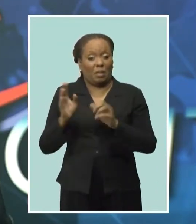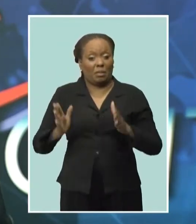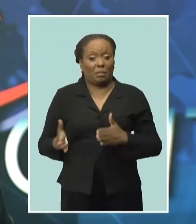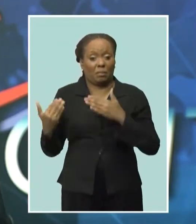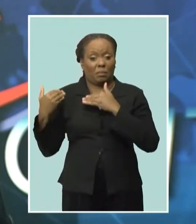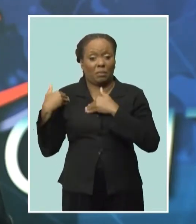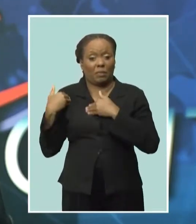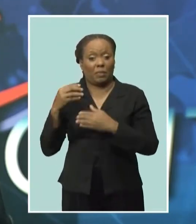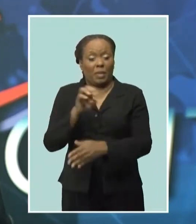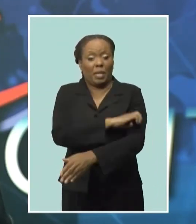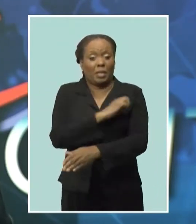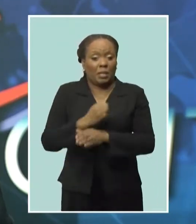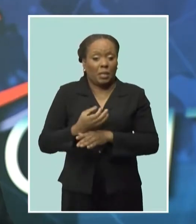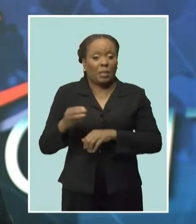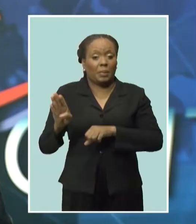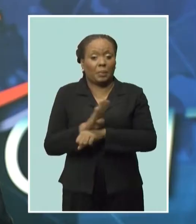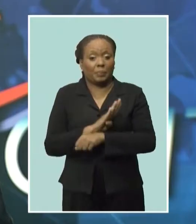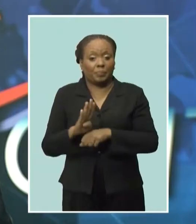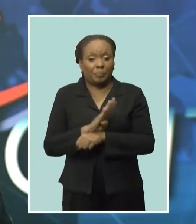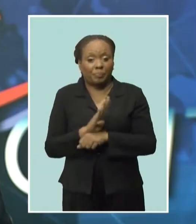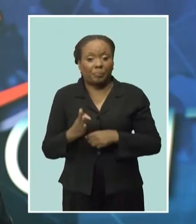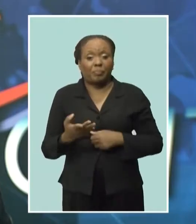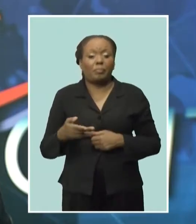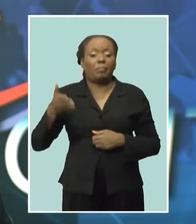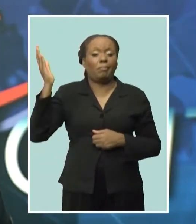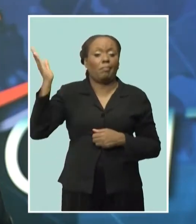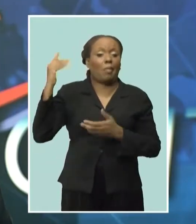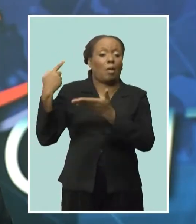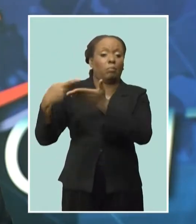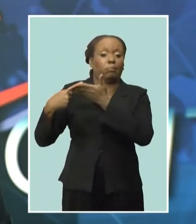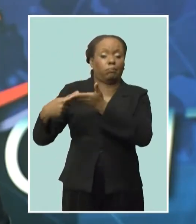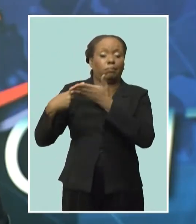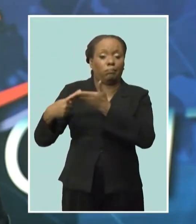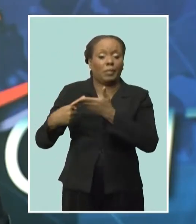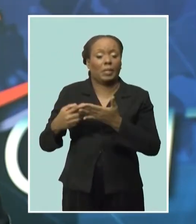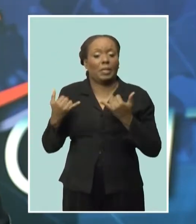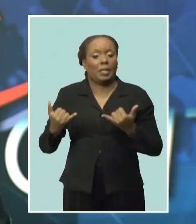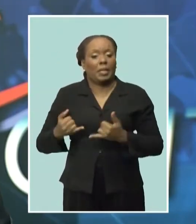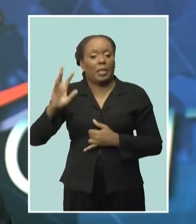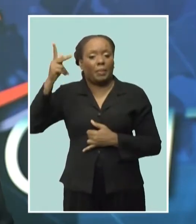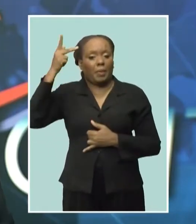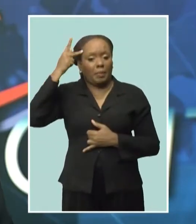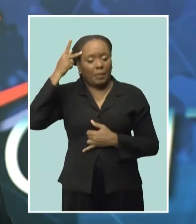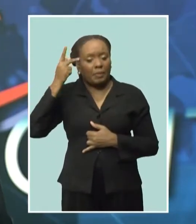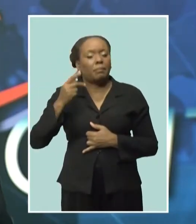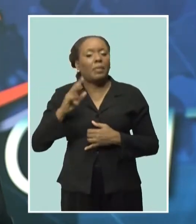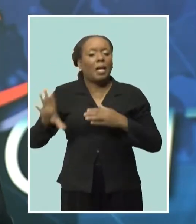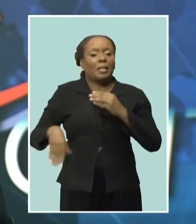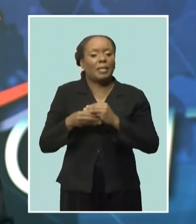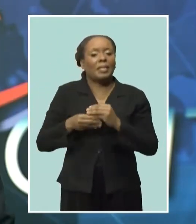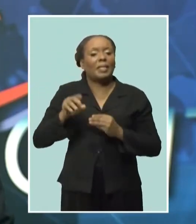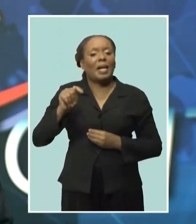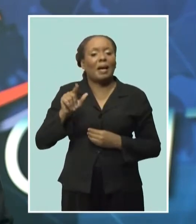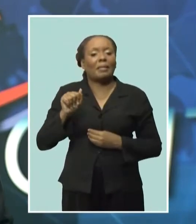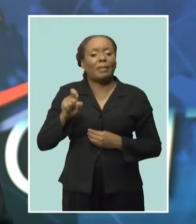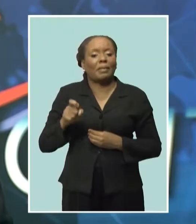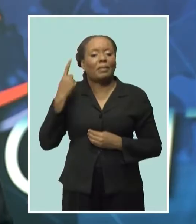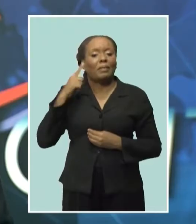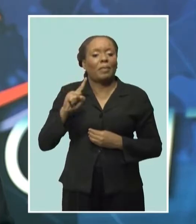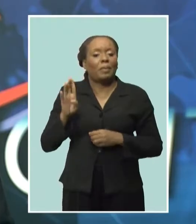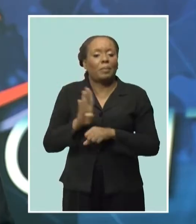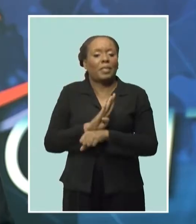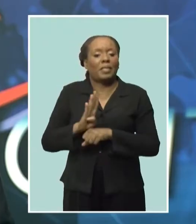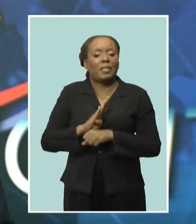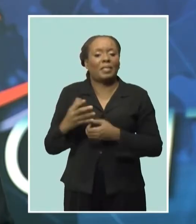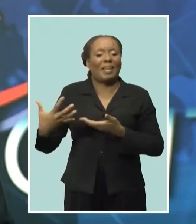off debate on the corporation top-up tax bill in the upper house. She explained the additional tax will only apply to businesses earning the